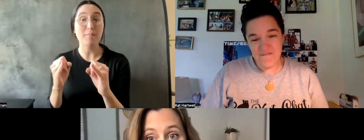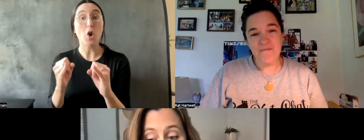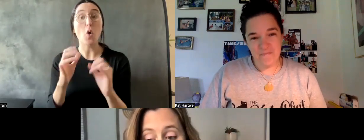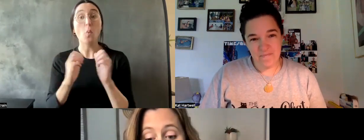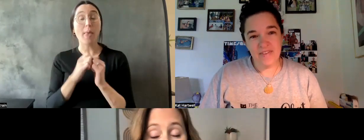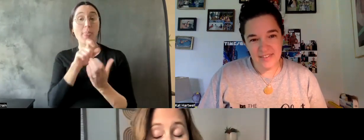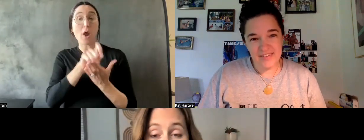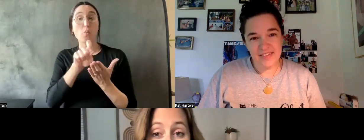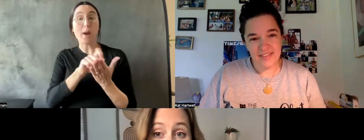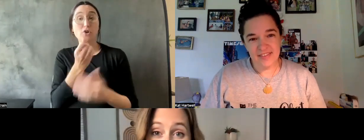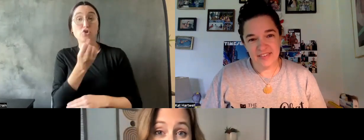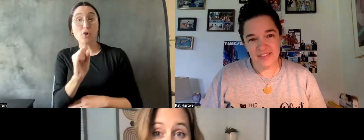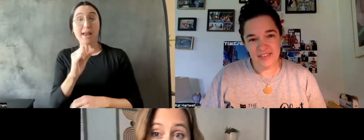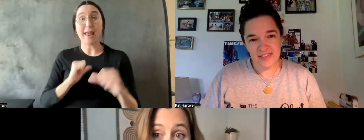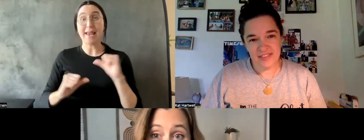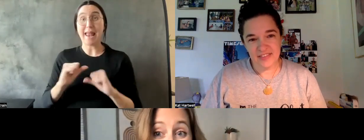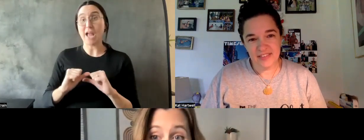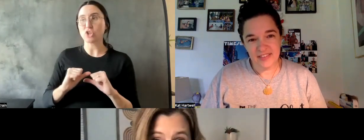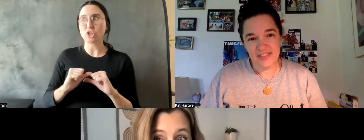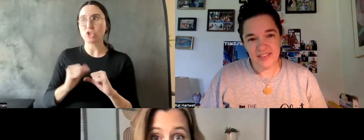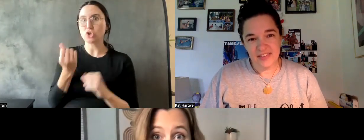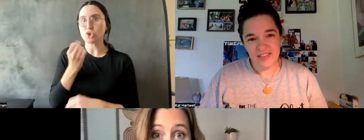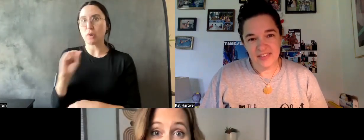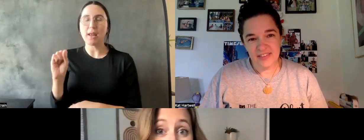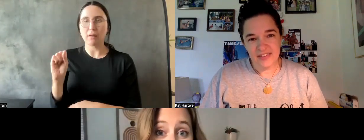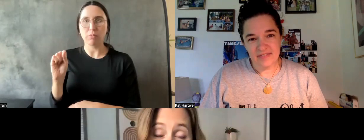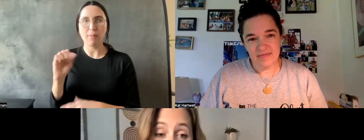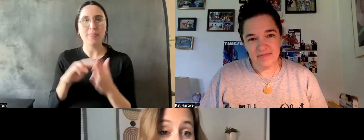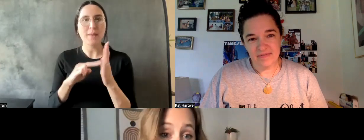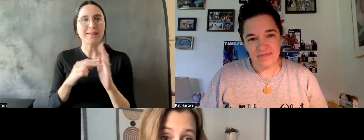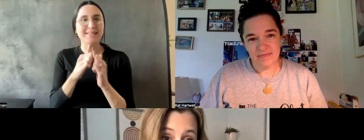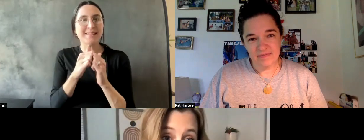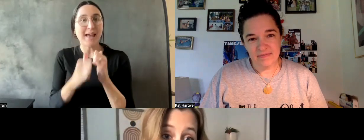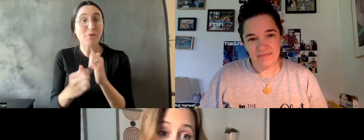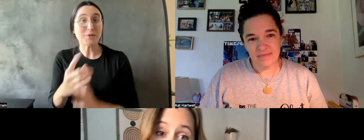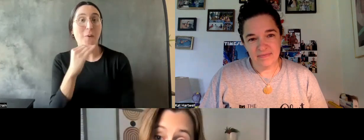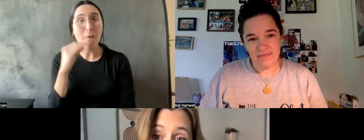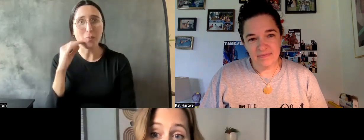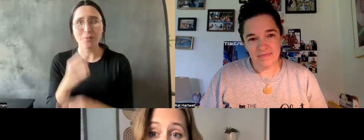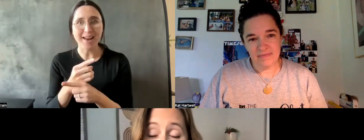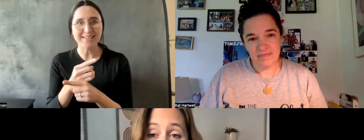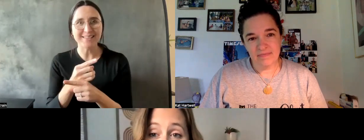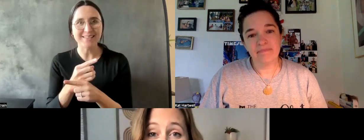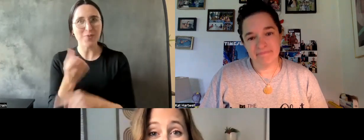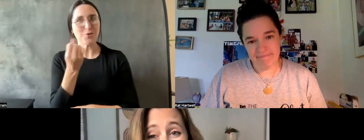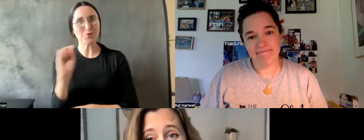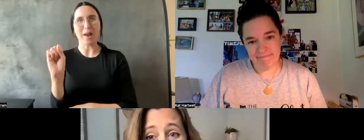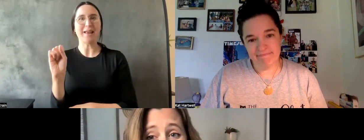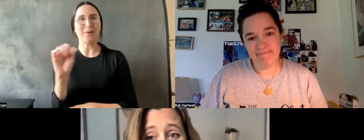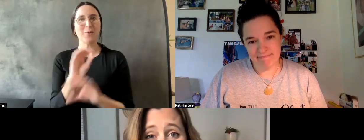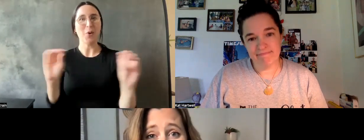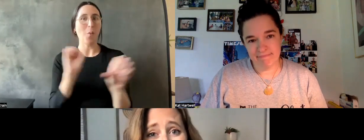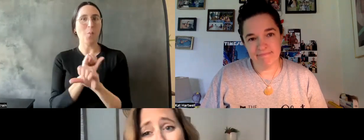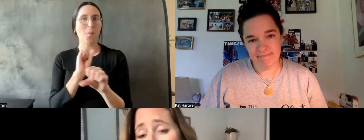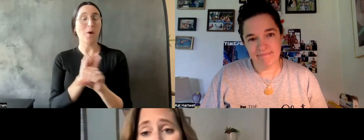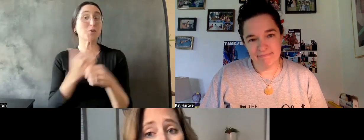actors going on strike, I mean, if the actors go on strike, they're all going to be home. Like no one's going to be working. So it might be an opportunity for them to jump on